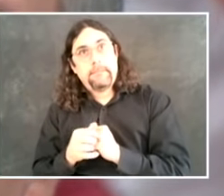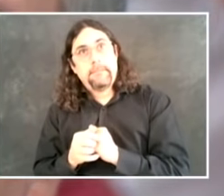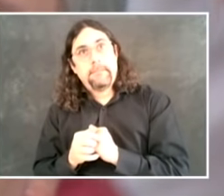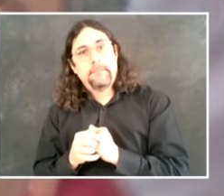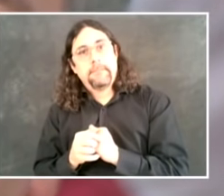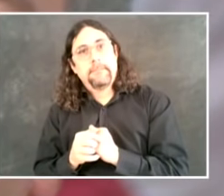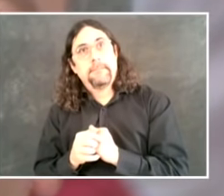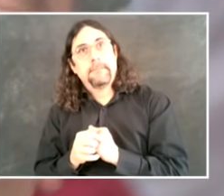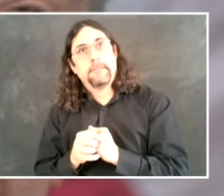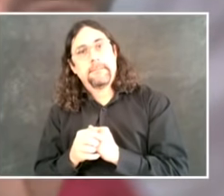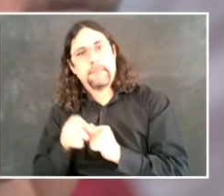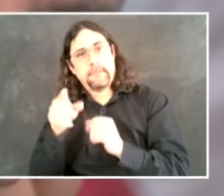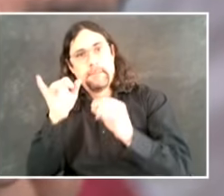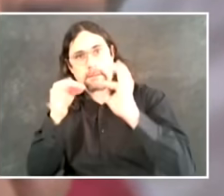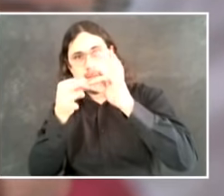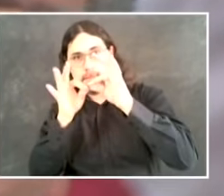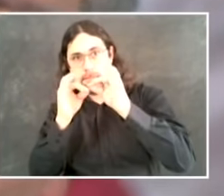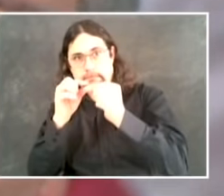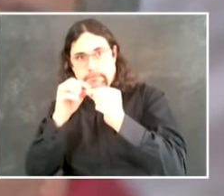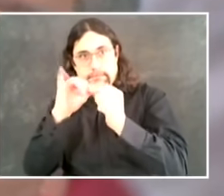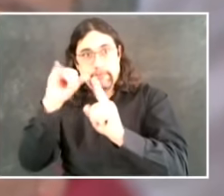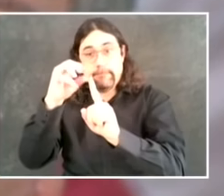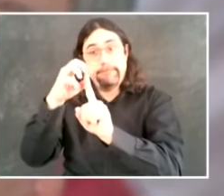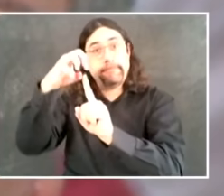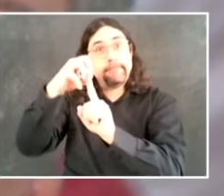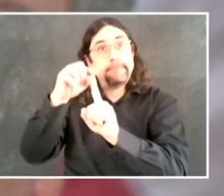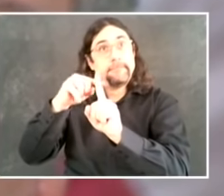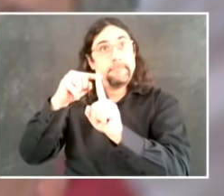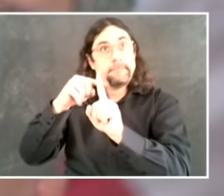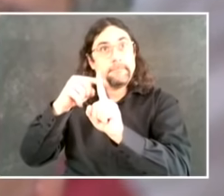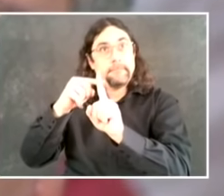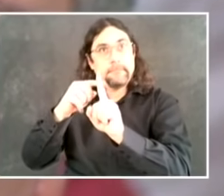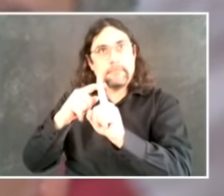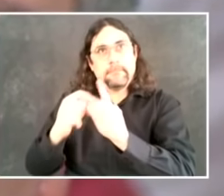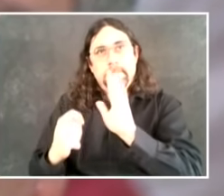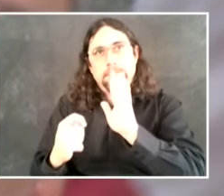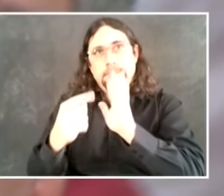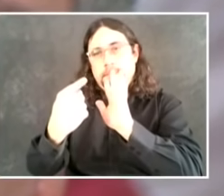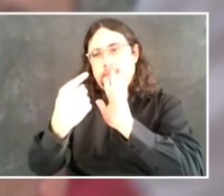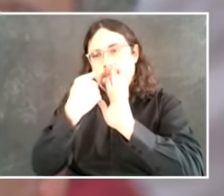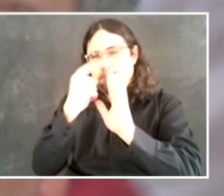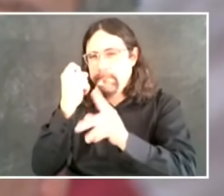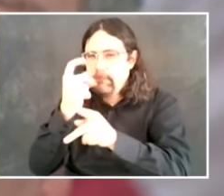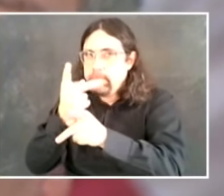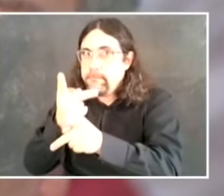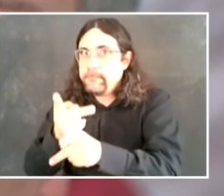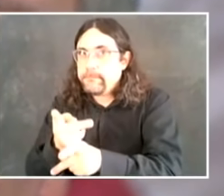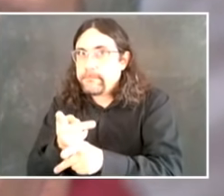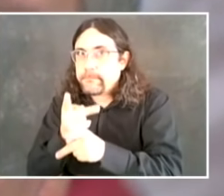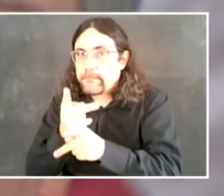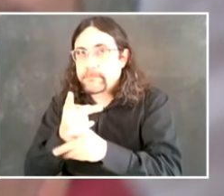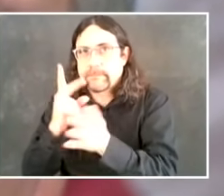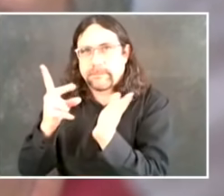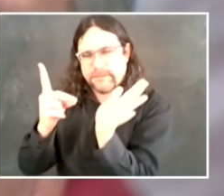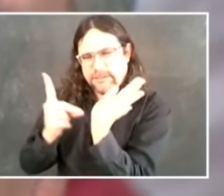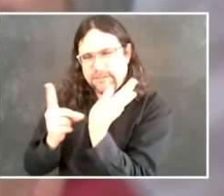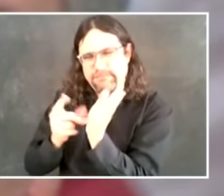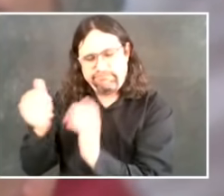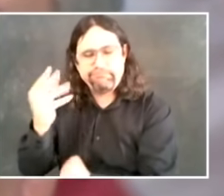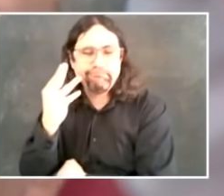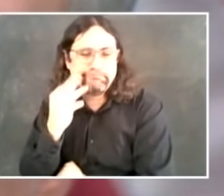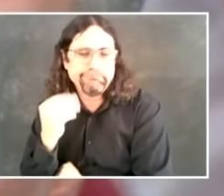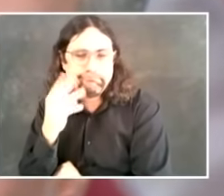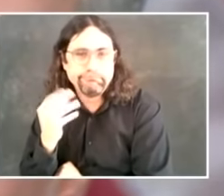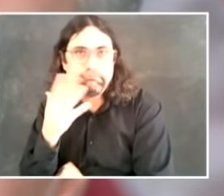So it is a very careful effort that has to be done by someone who knows what they're doing. But this